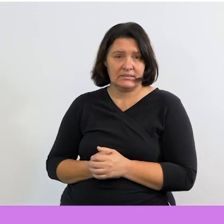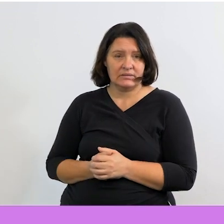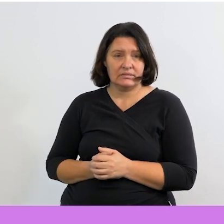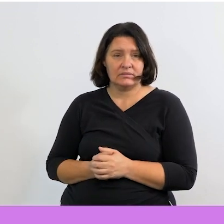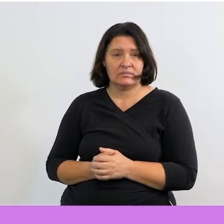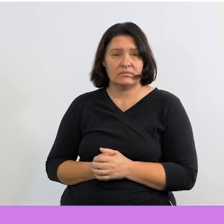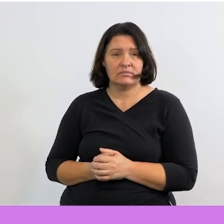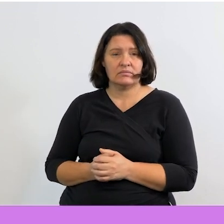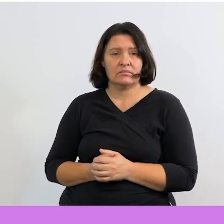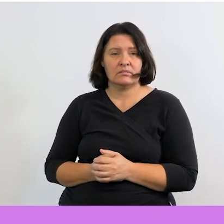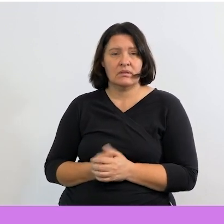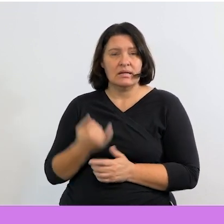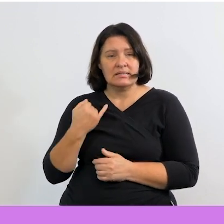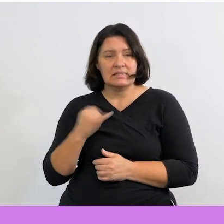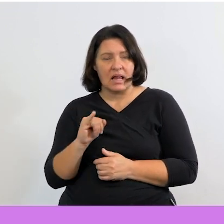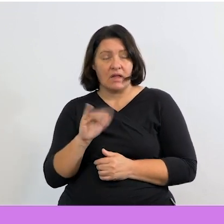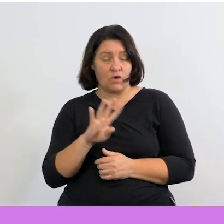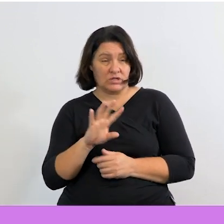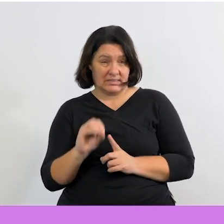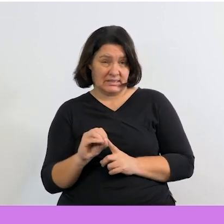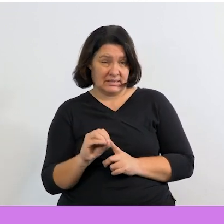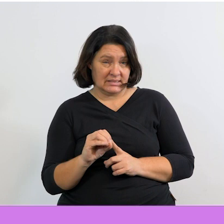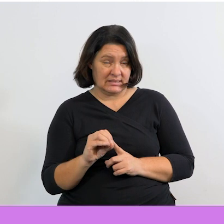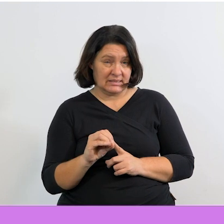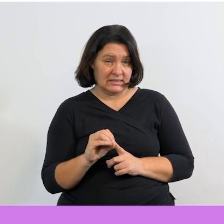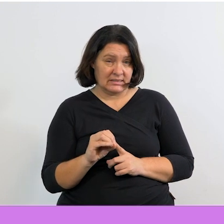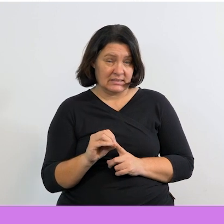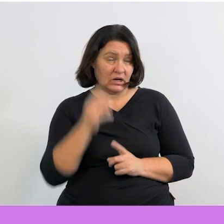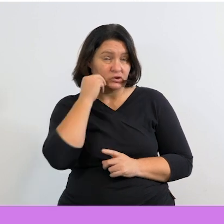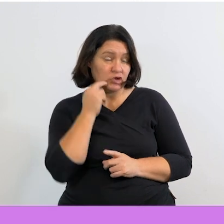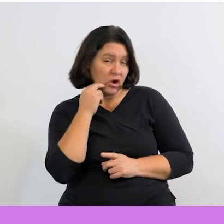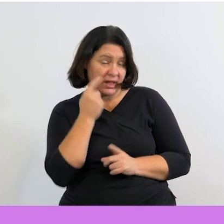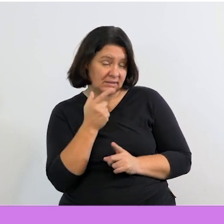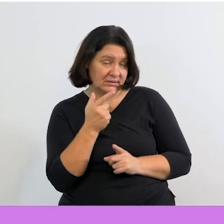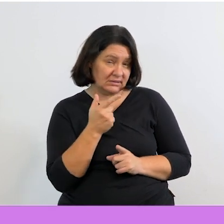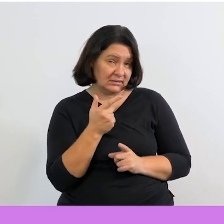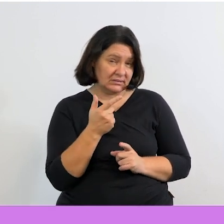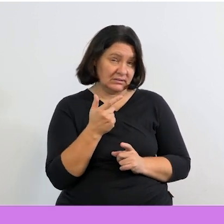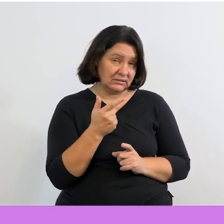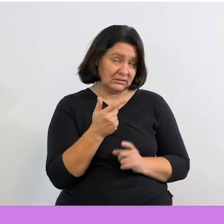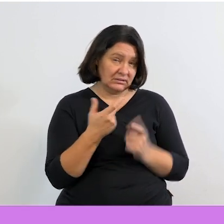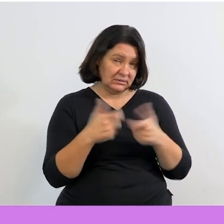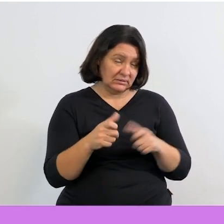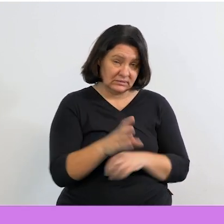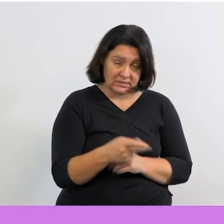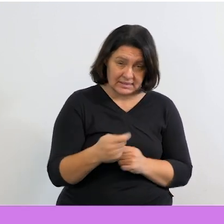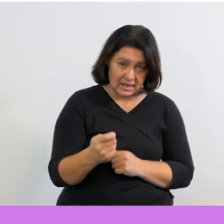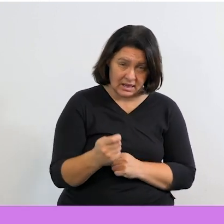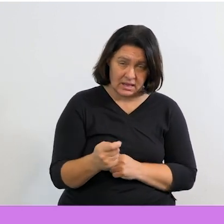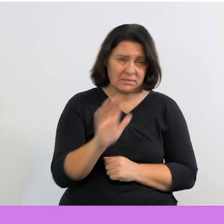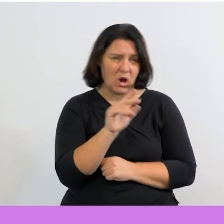at our expenses. Right? Expense, remember it's still 40 of these brownies that she's selling.